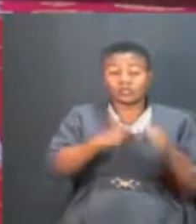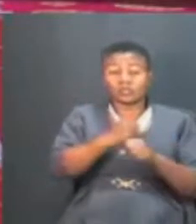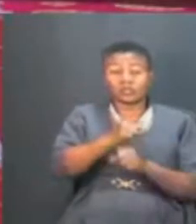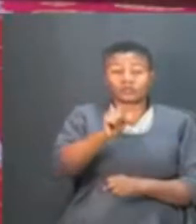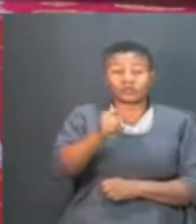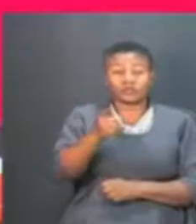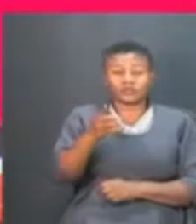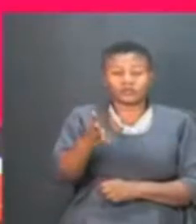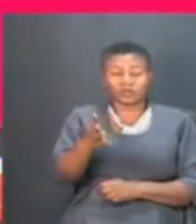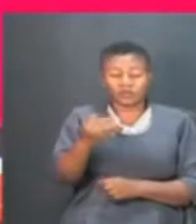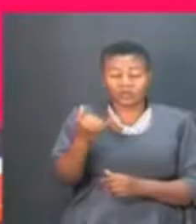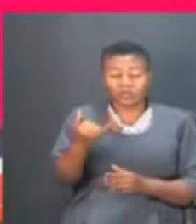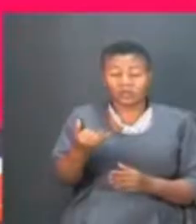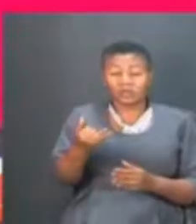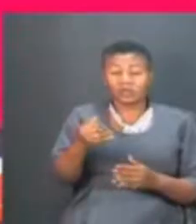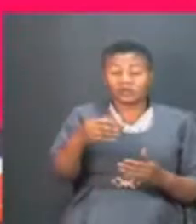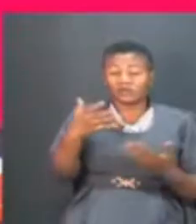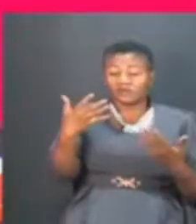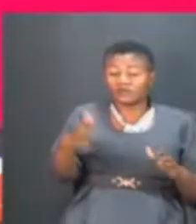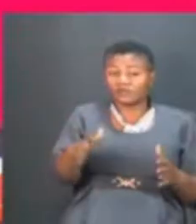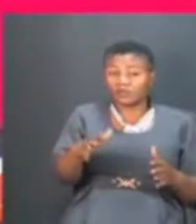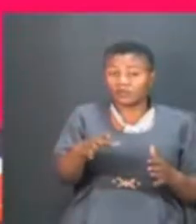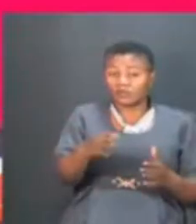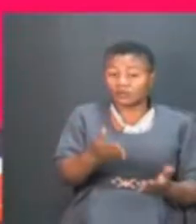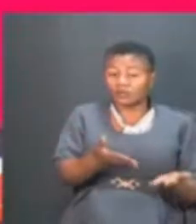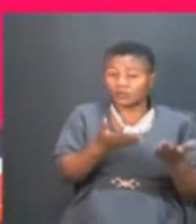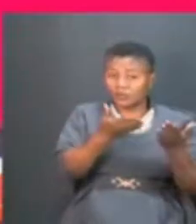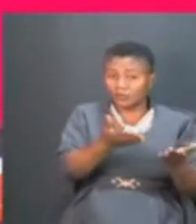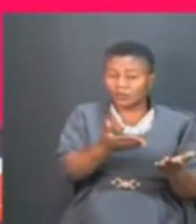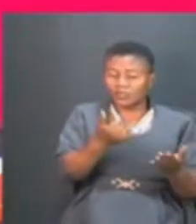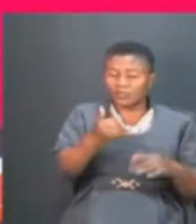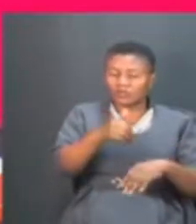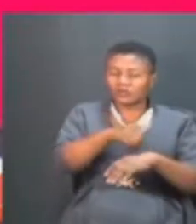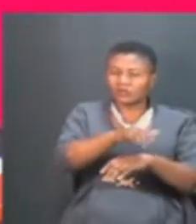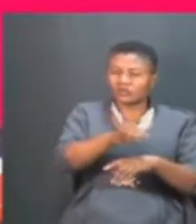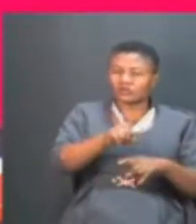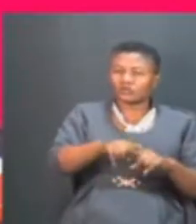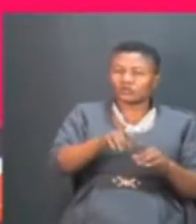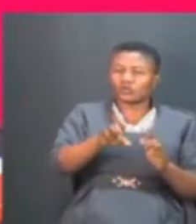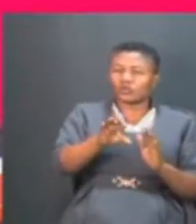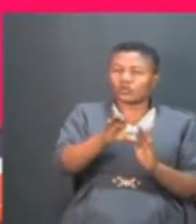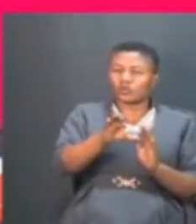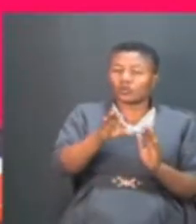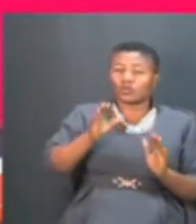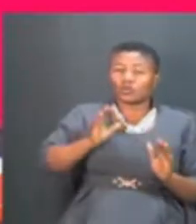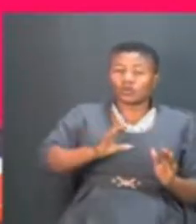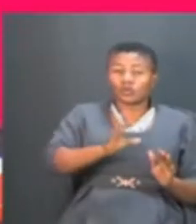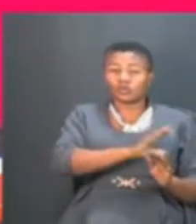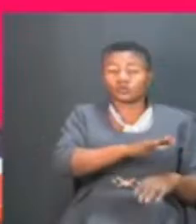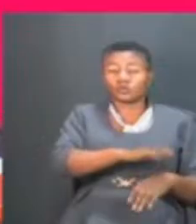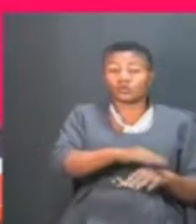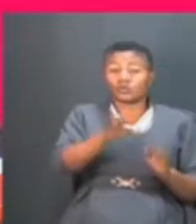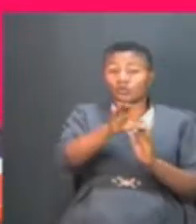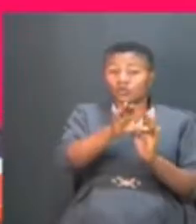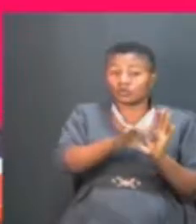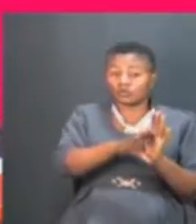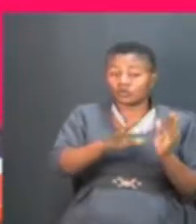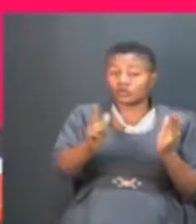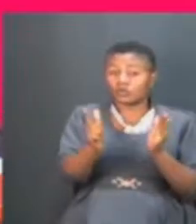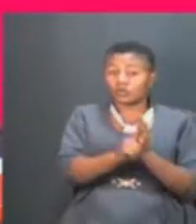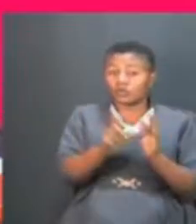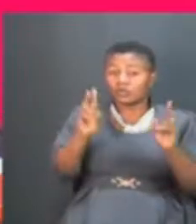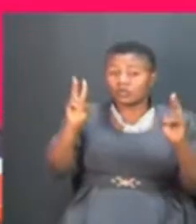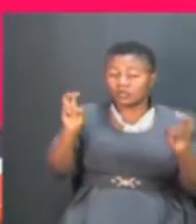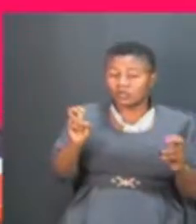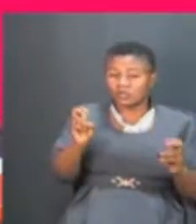members, the statement has been duly presented and it is referred to the Committee on Constitutional and Legal Affairs Committee for